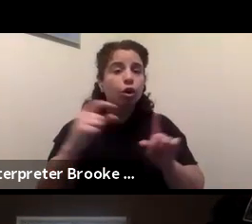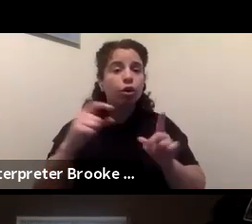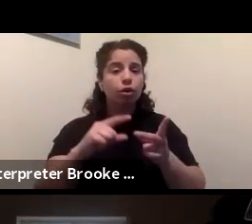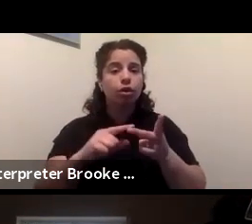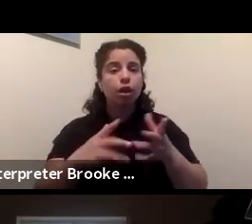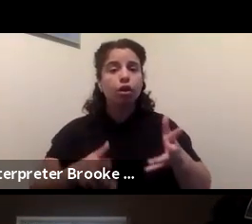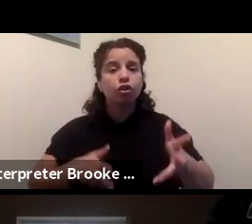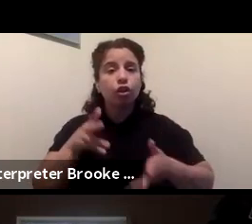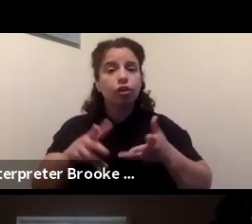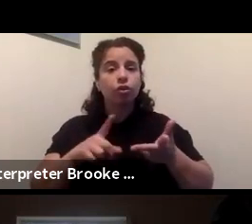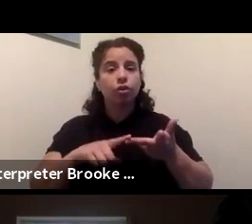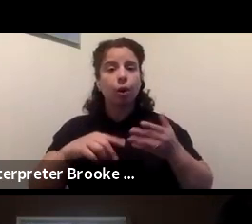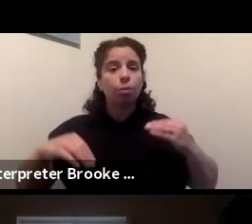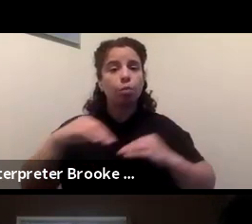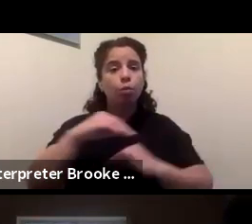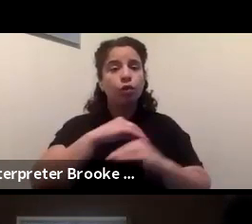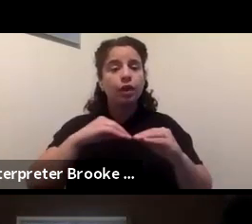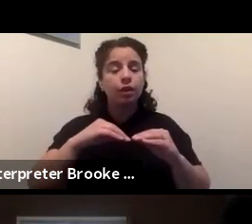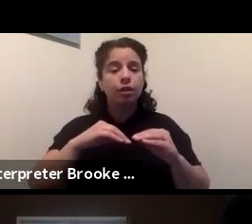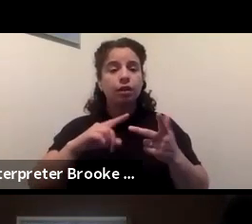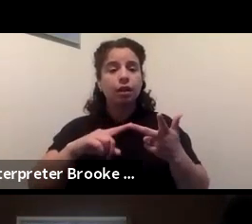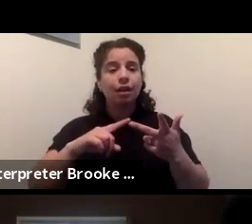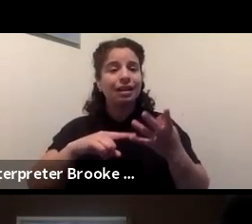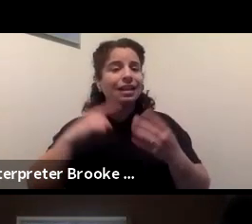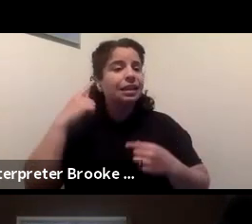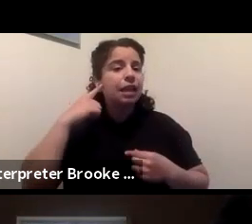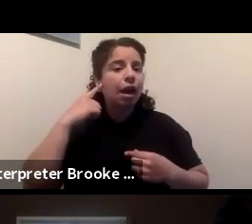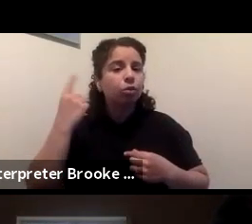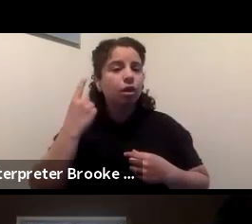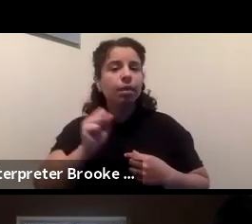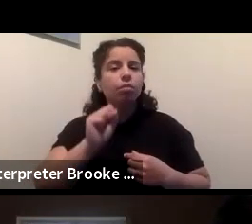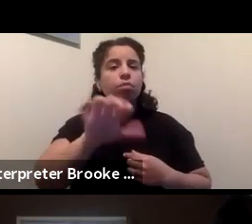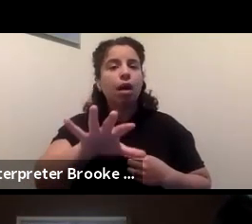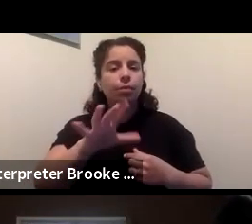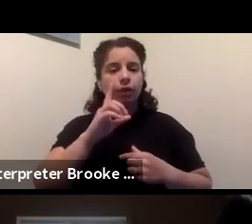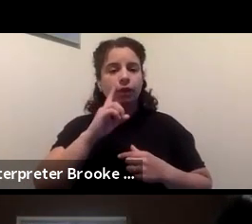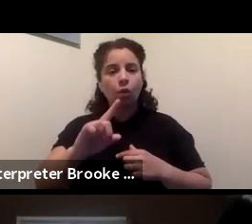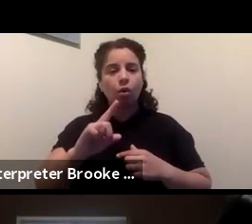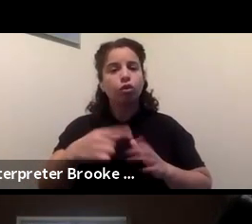of a word for what we're feeling from today, that we could do that to close.